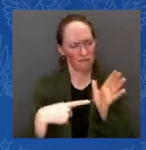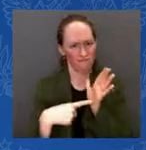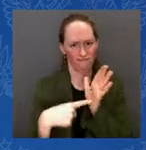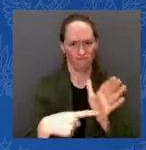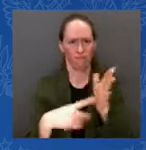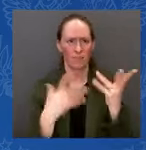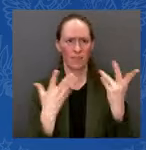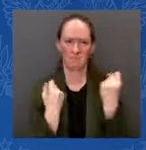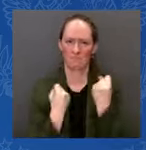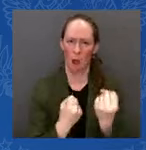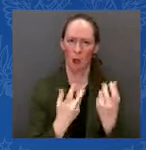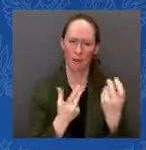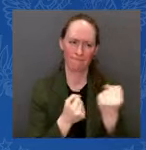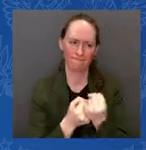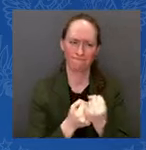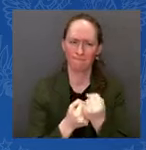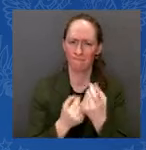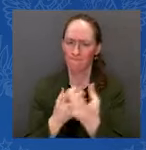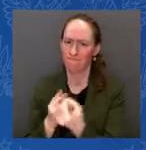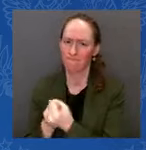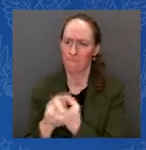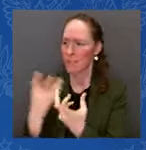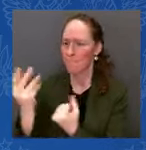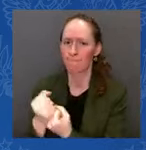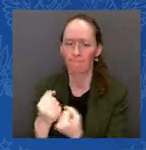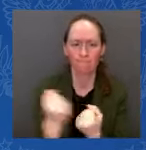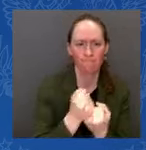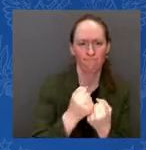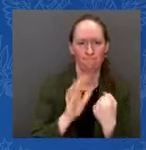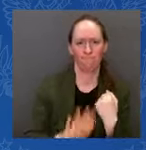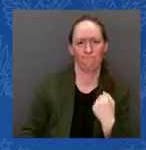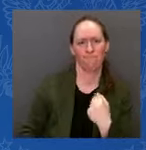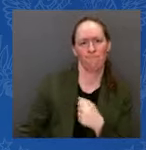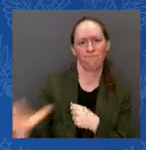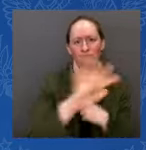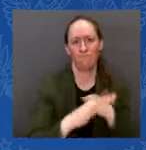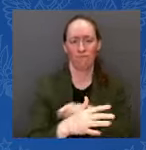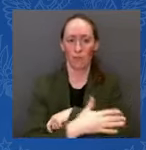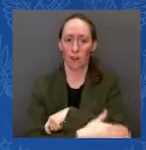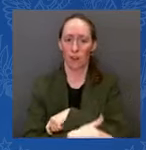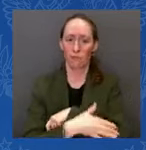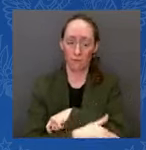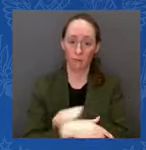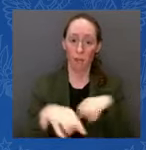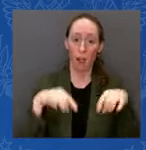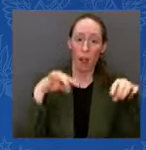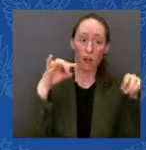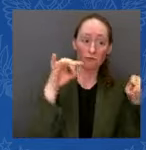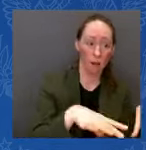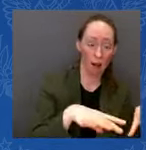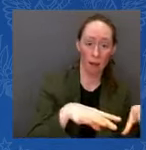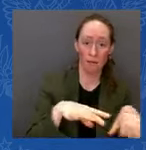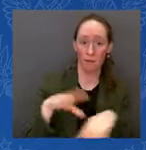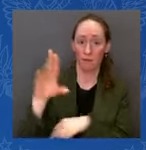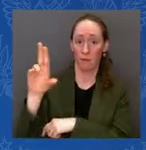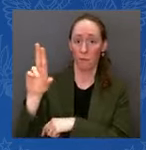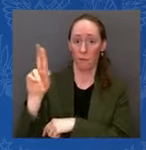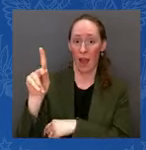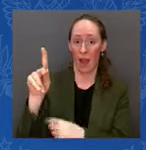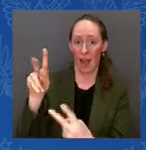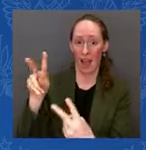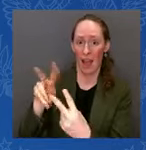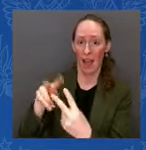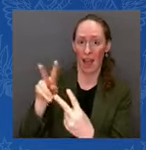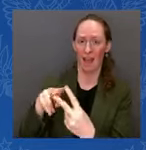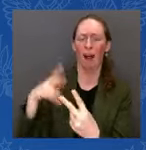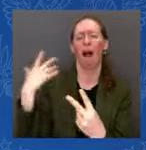and the United Kingdom are two of America's most stalwart and capable allies. Our common values, our shared vision,